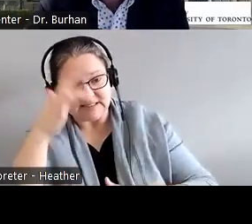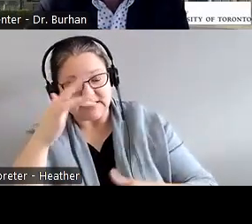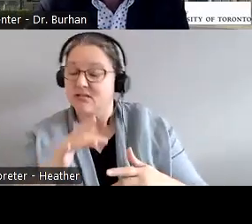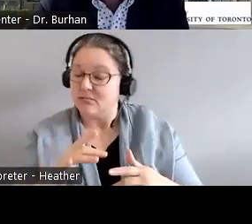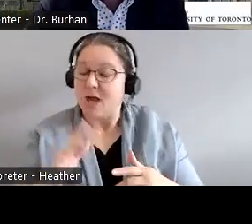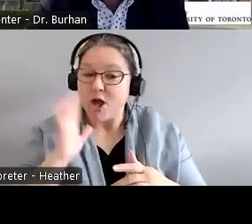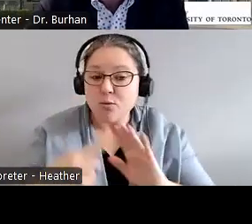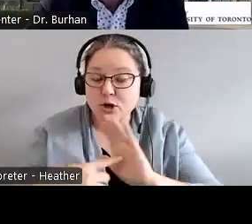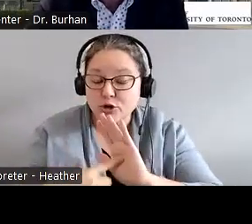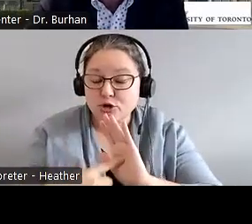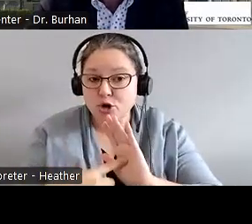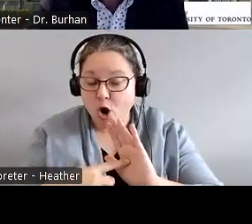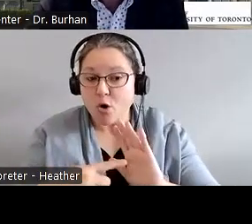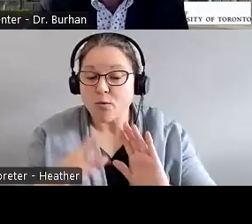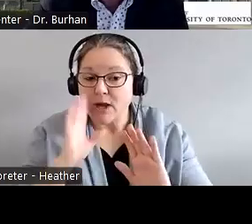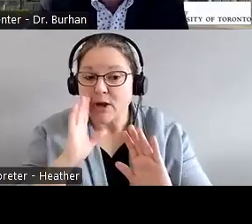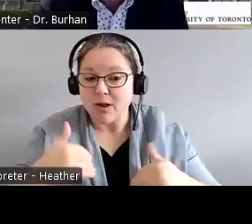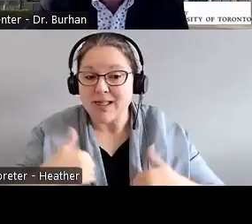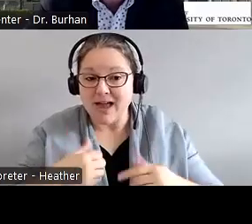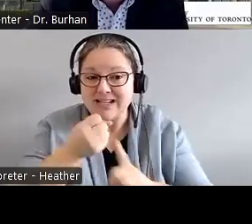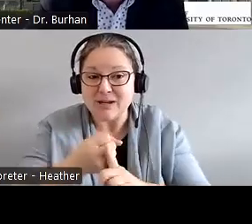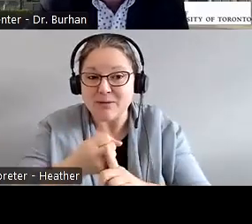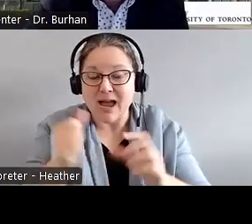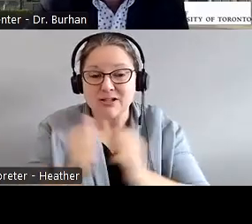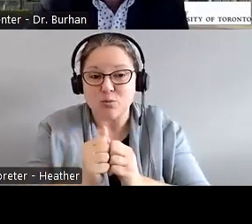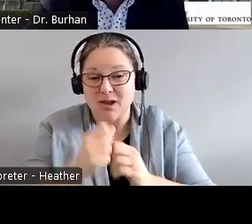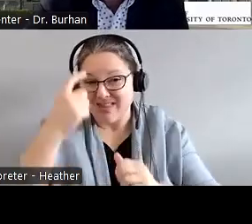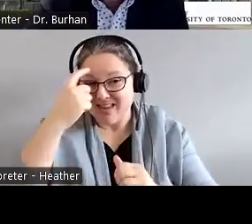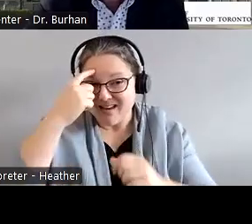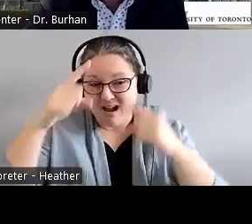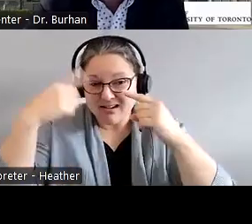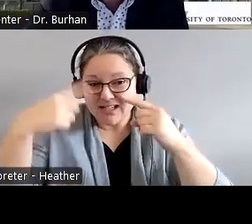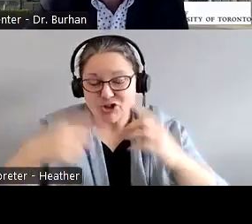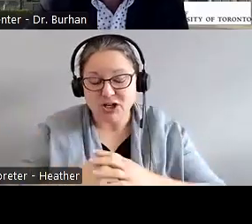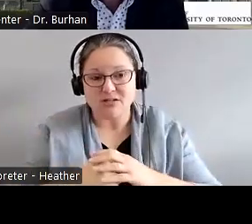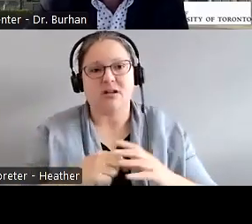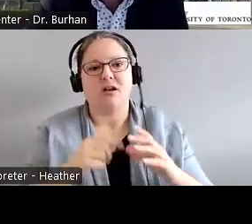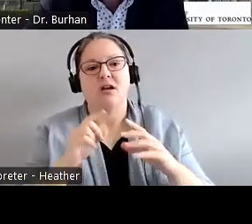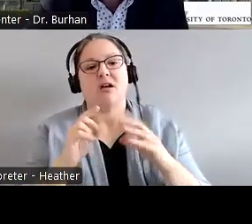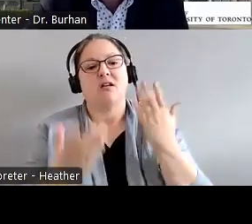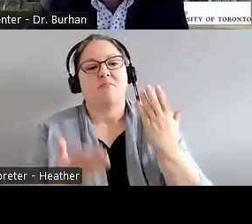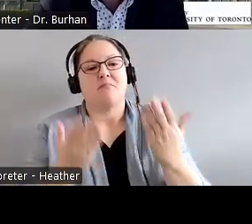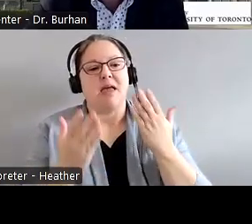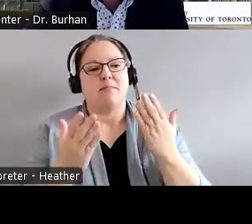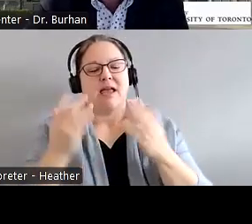an effect size on cognition. I think maybe the easiest is to look at the high